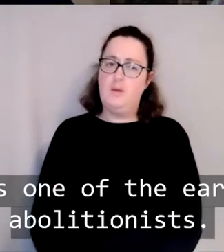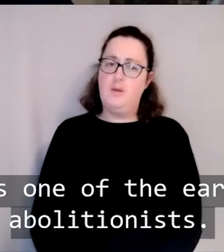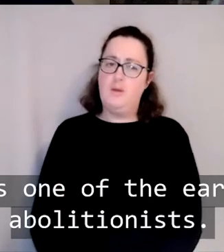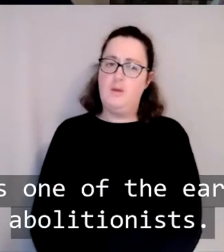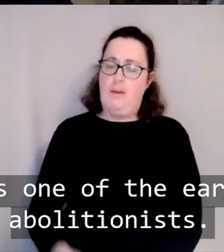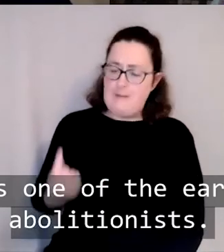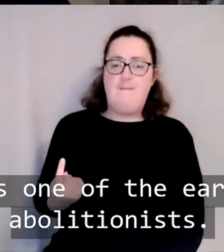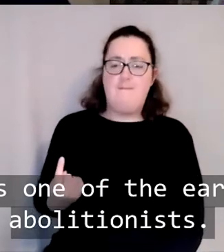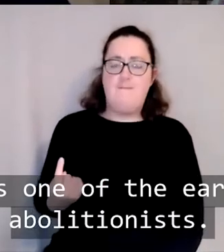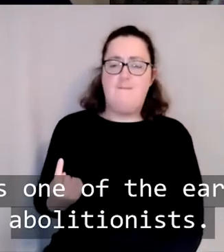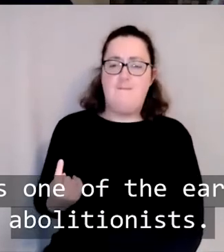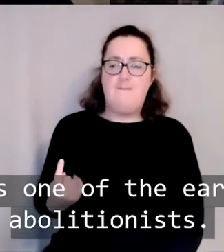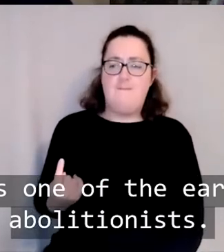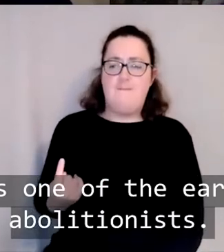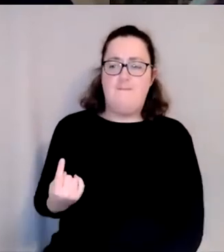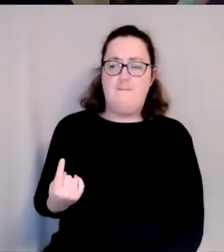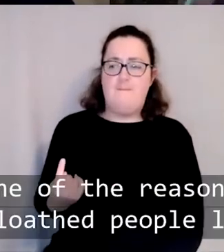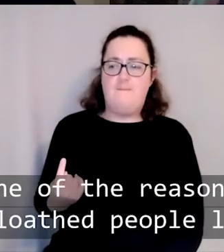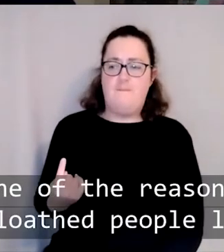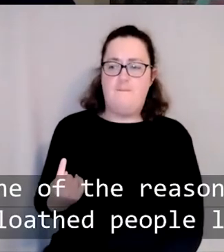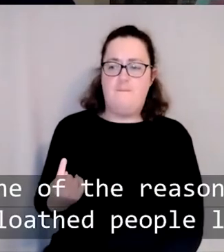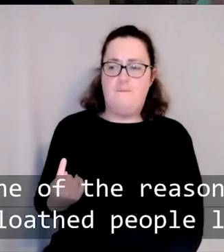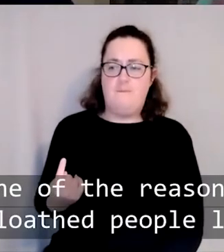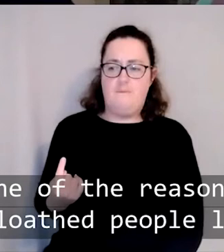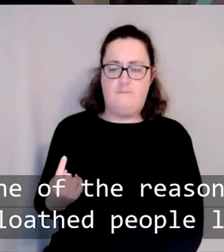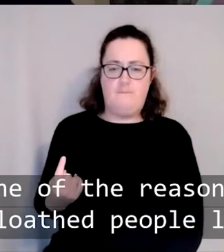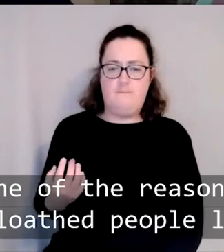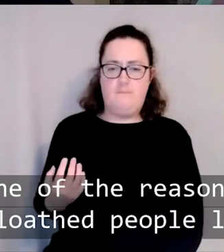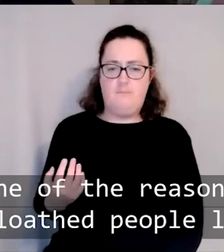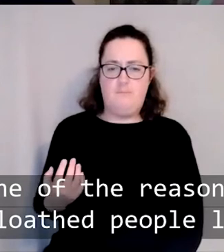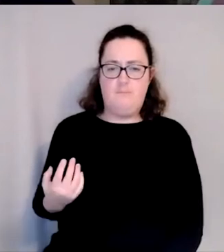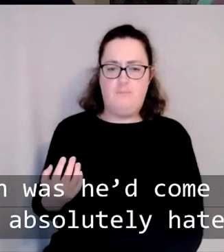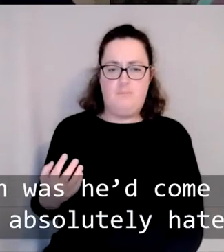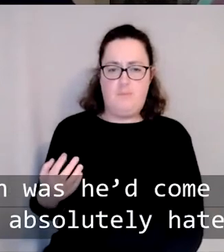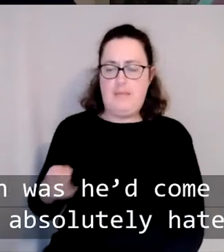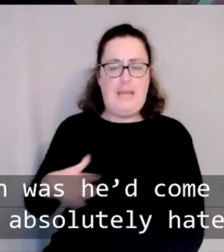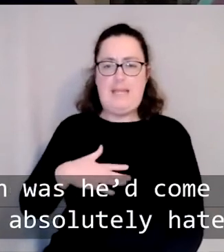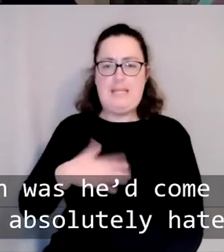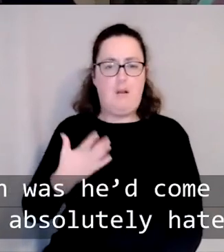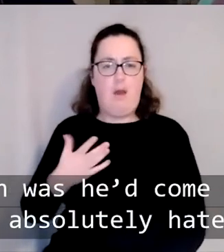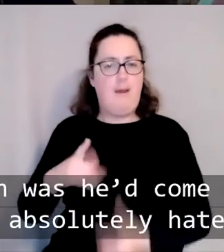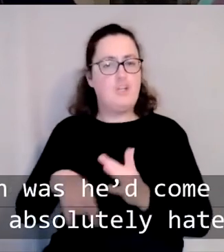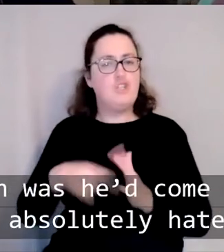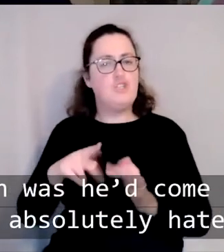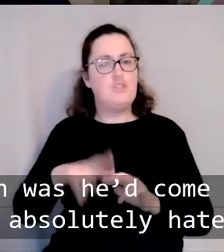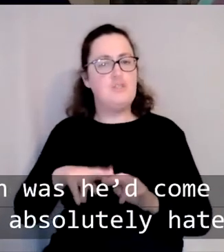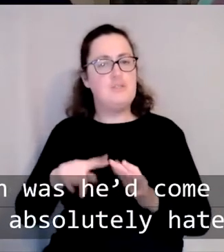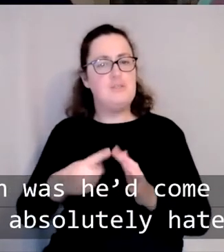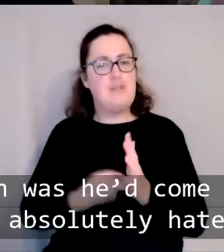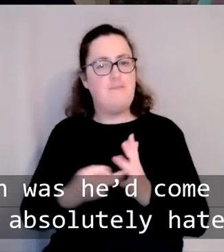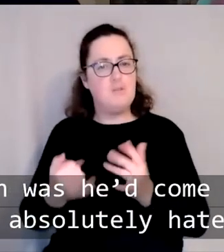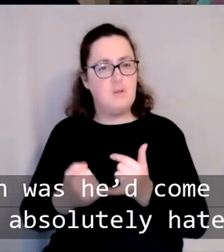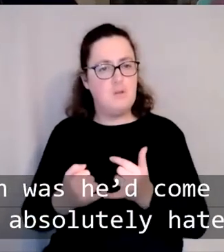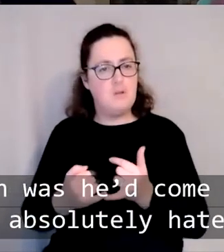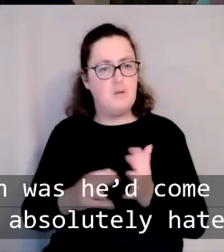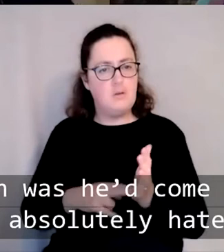He was one of the earliest abolitionists. One of the reasons he loathed people like Jefferson was he'd